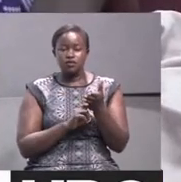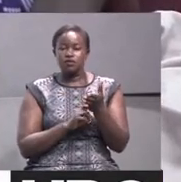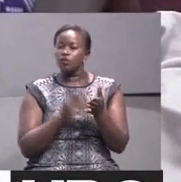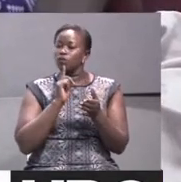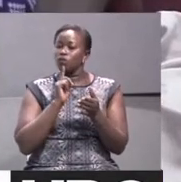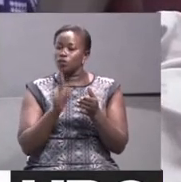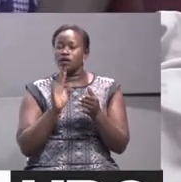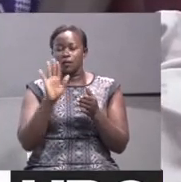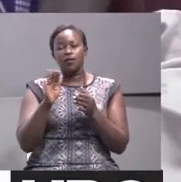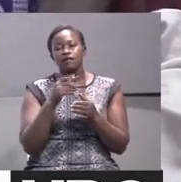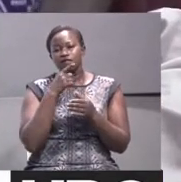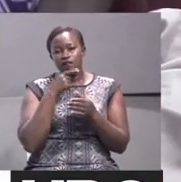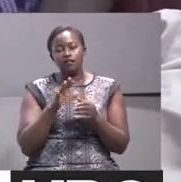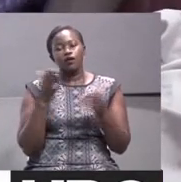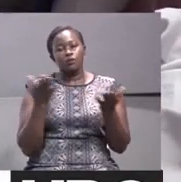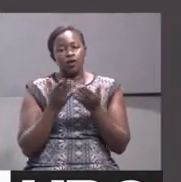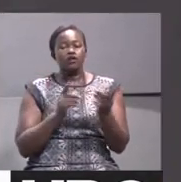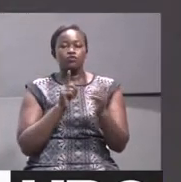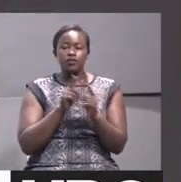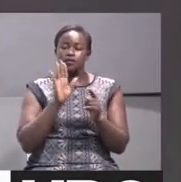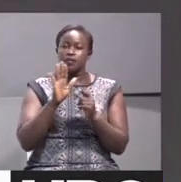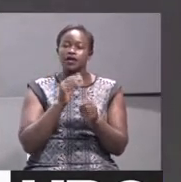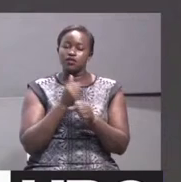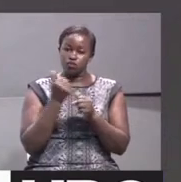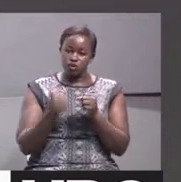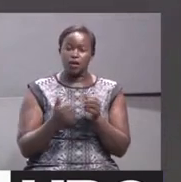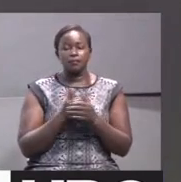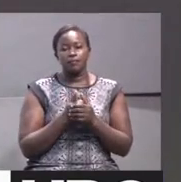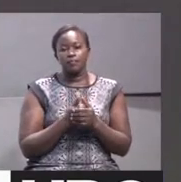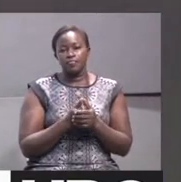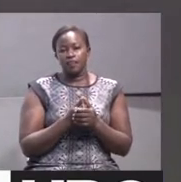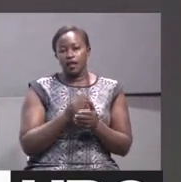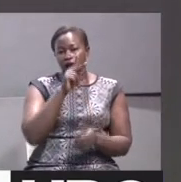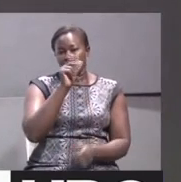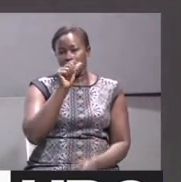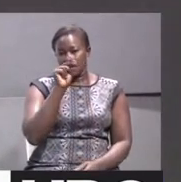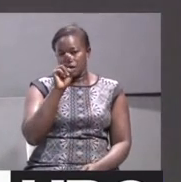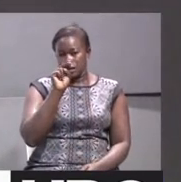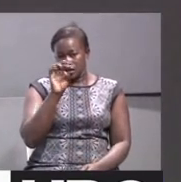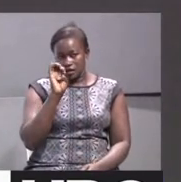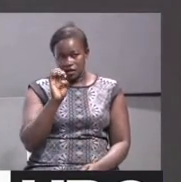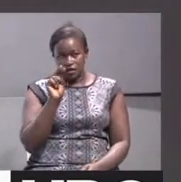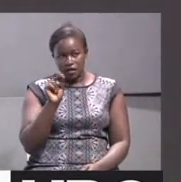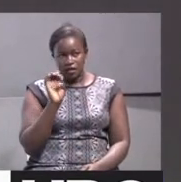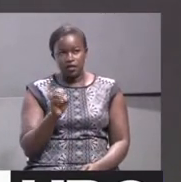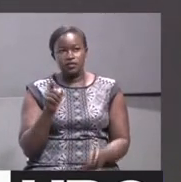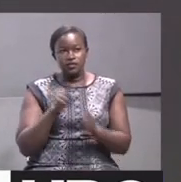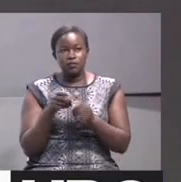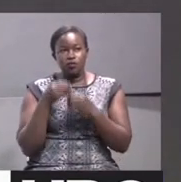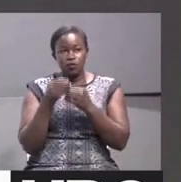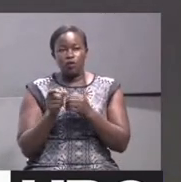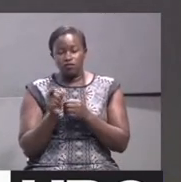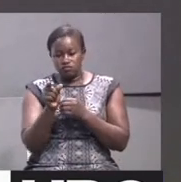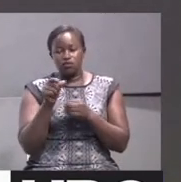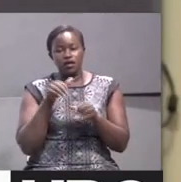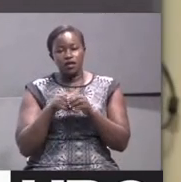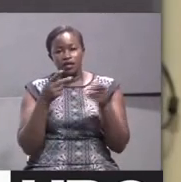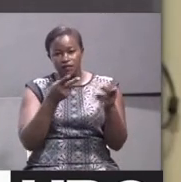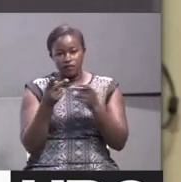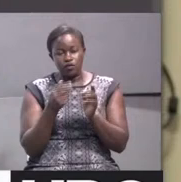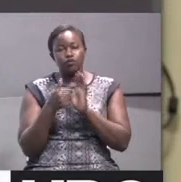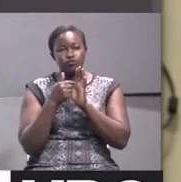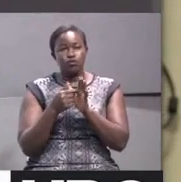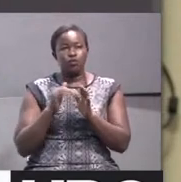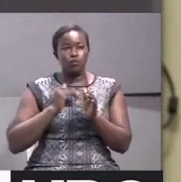father where to find her daughter Susan Magara. Kanene was also given a flash disk containing a video which showed a lady crying